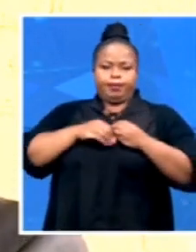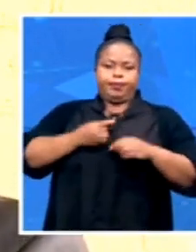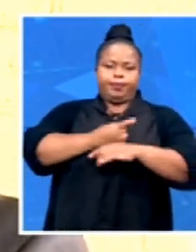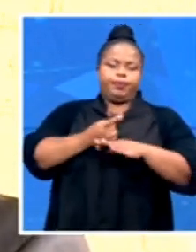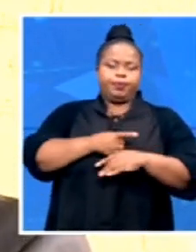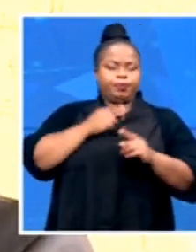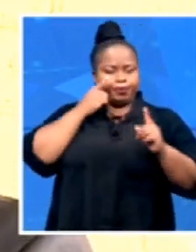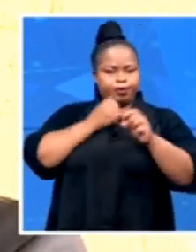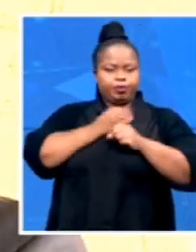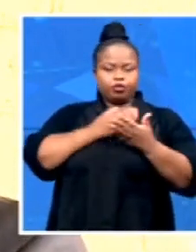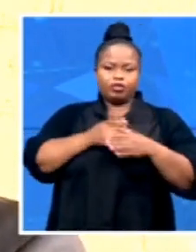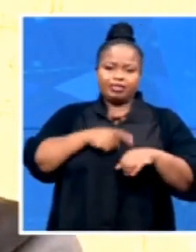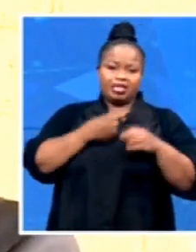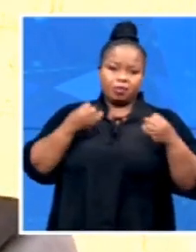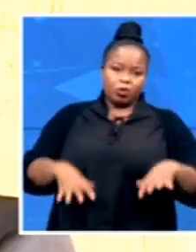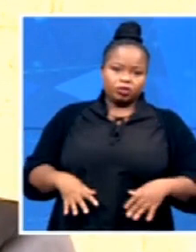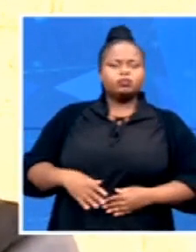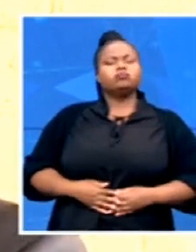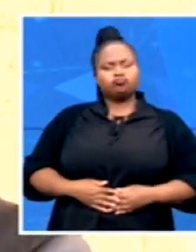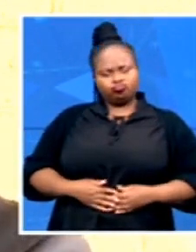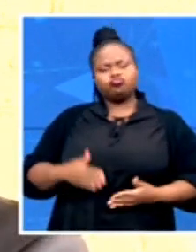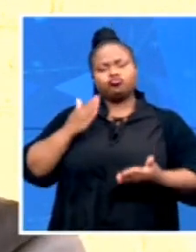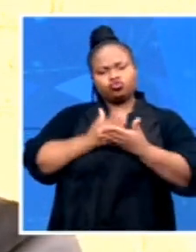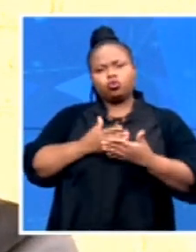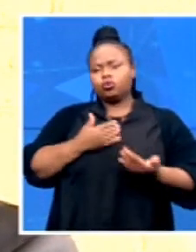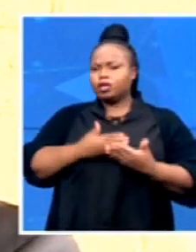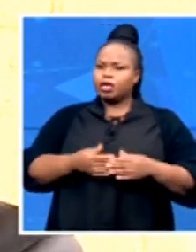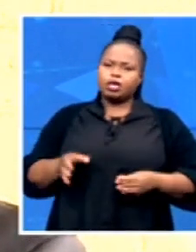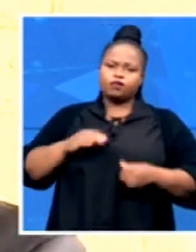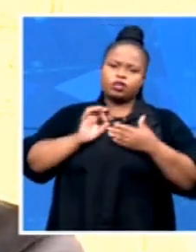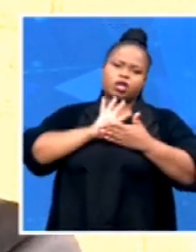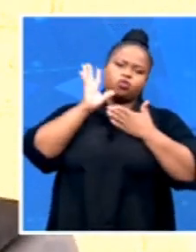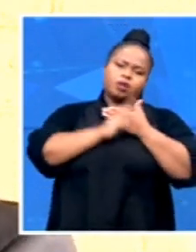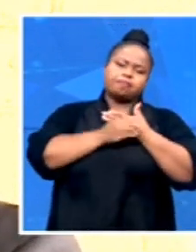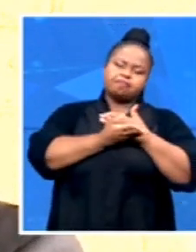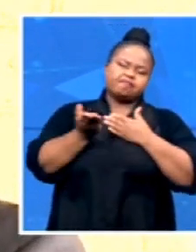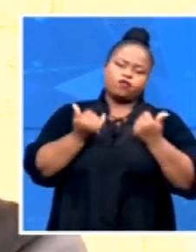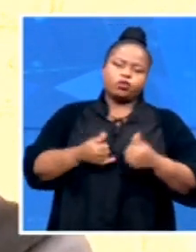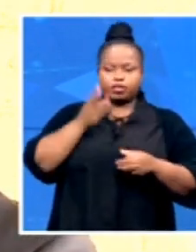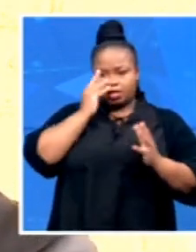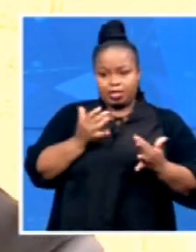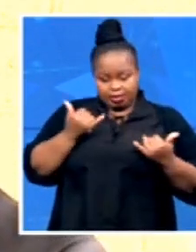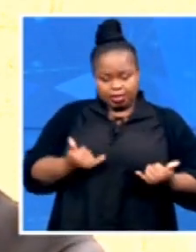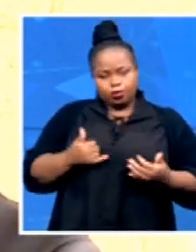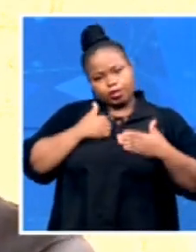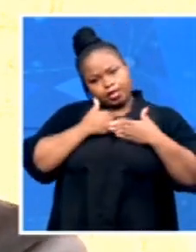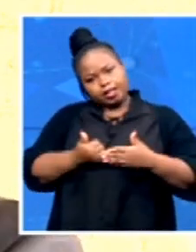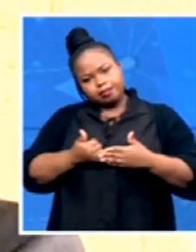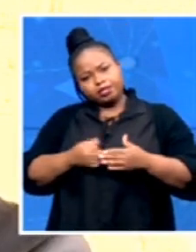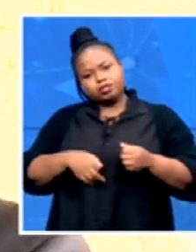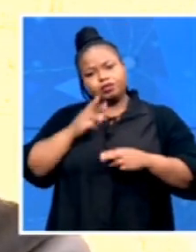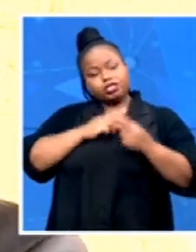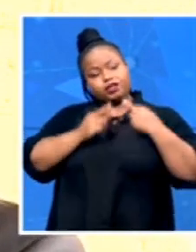sure that we have covered the entire curriculum for these learners. We are now focusing on helping them to revise even in the days where they will be not